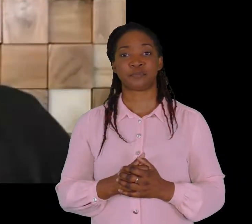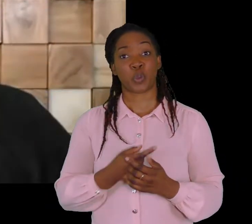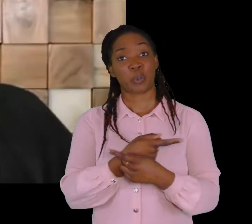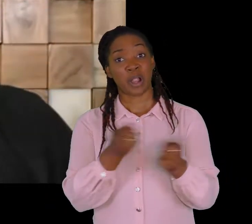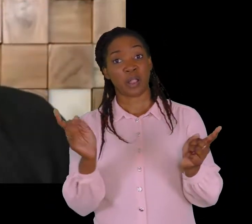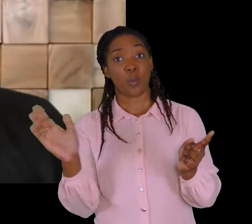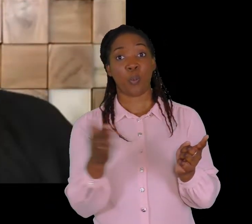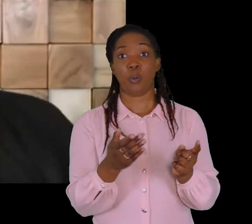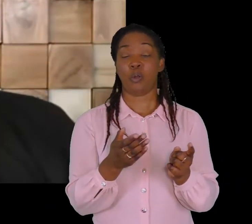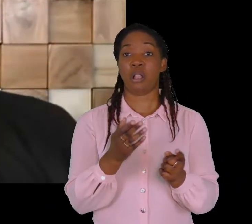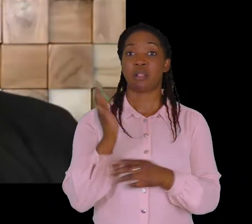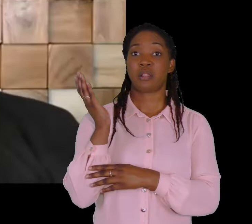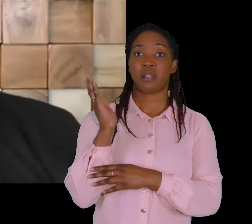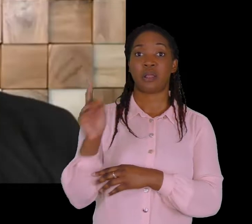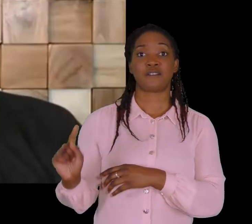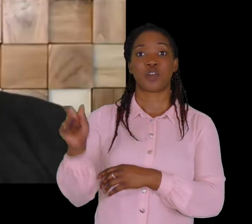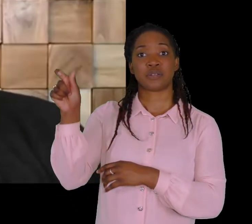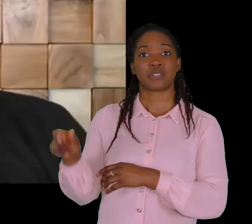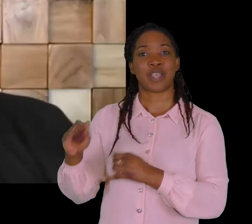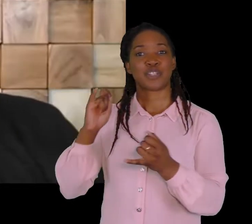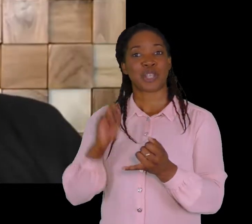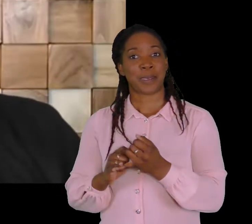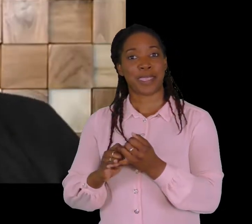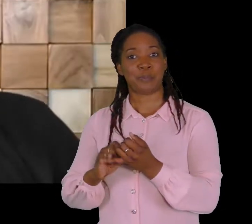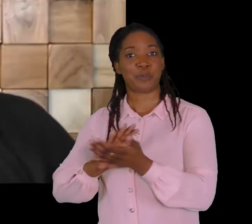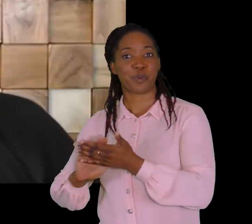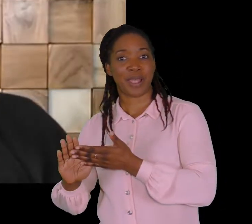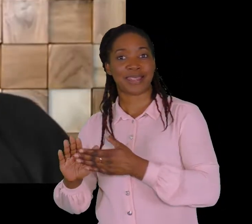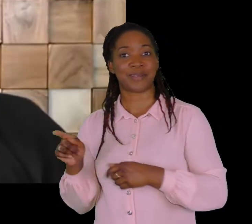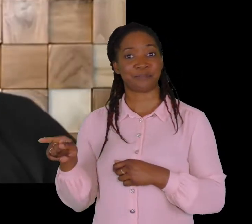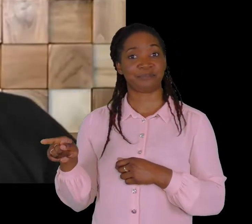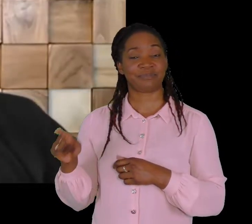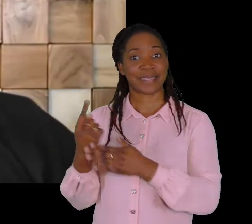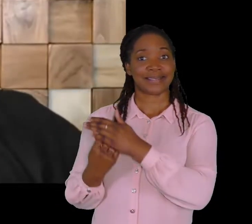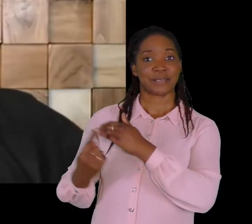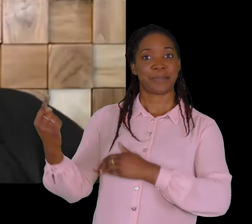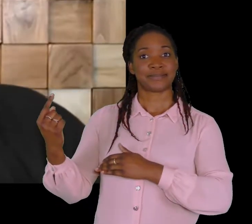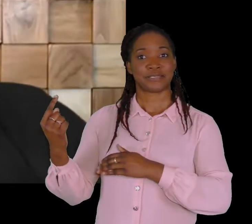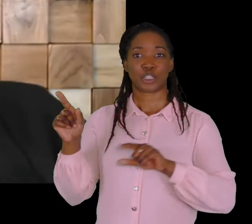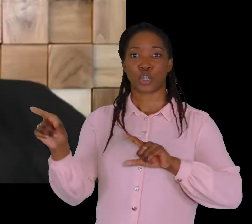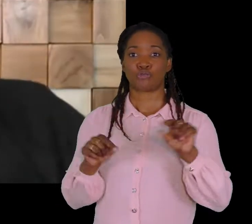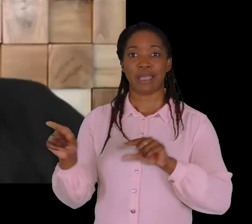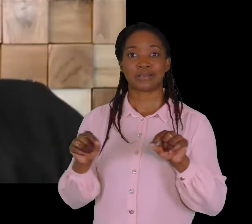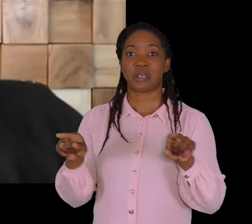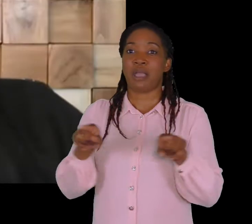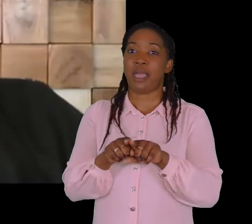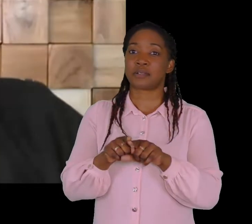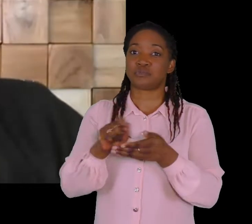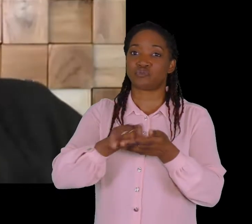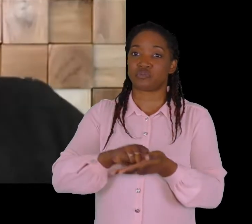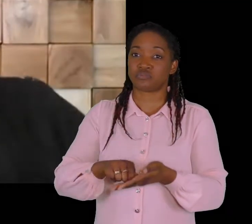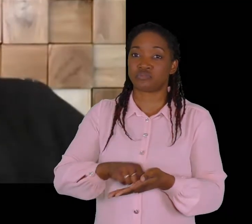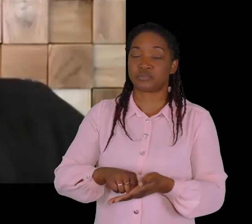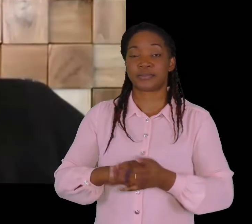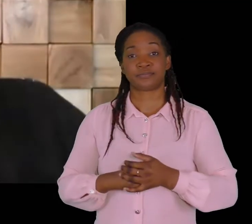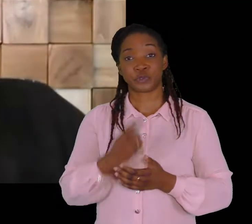in which they will be speaking. Our first speaker is Shaheen Merali, who's an independent curator and writer.